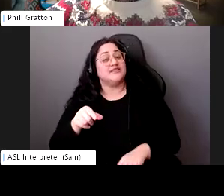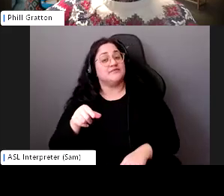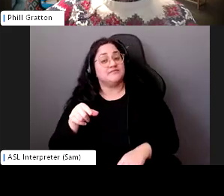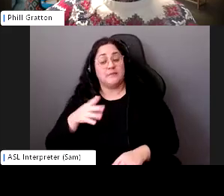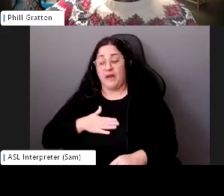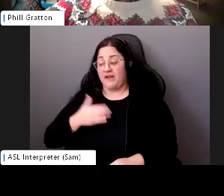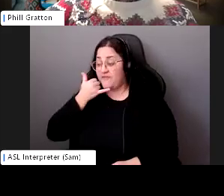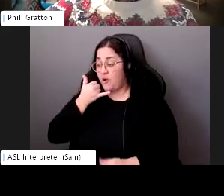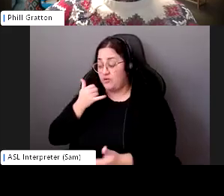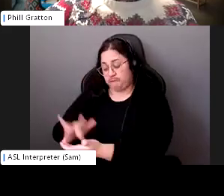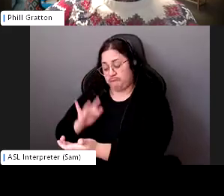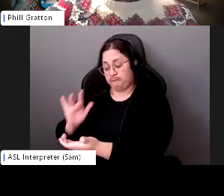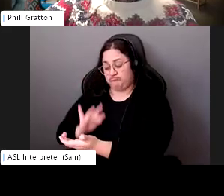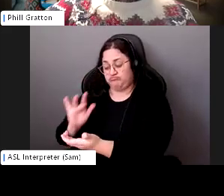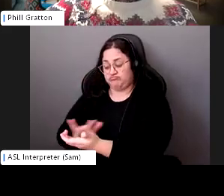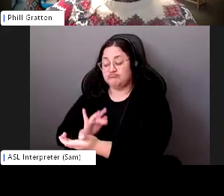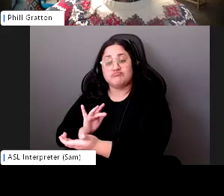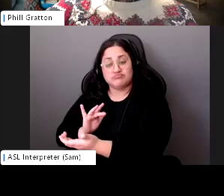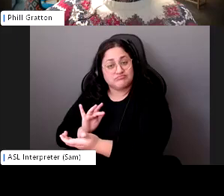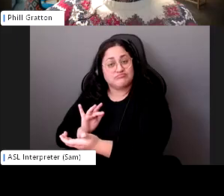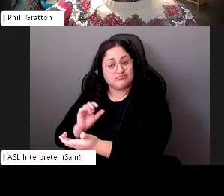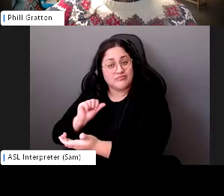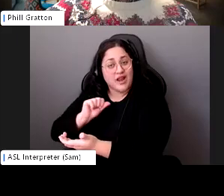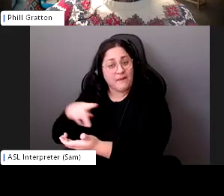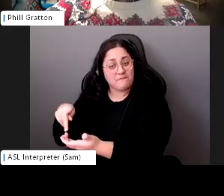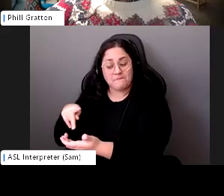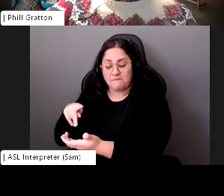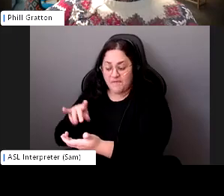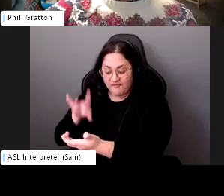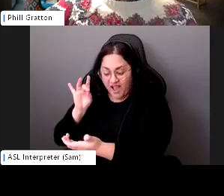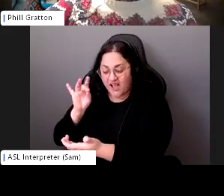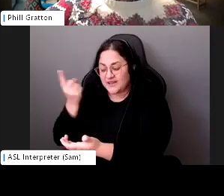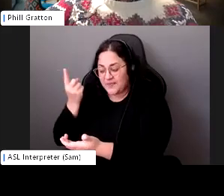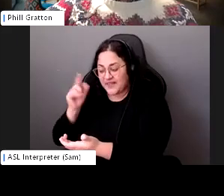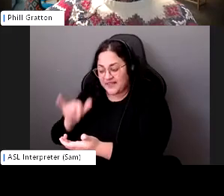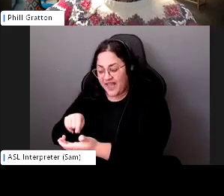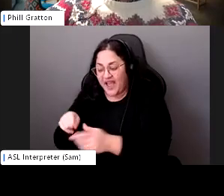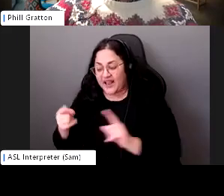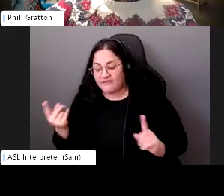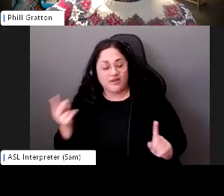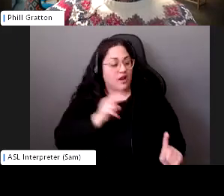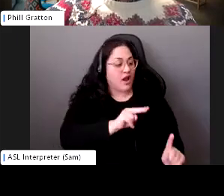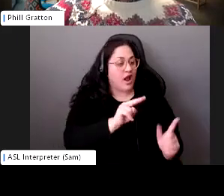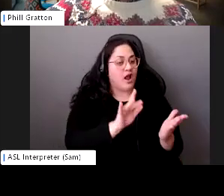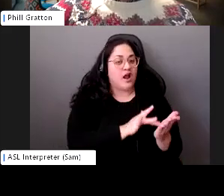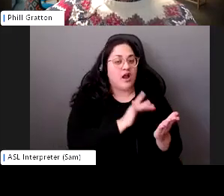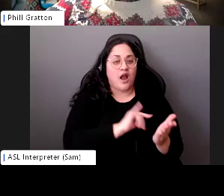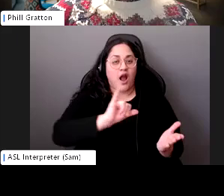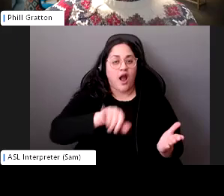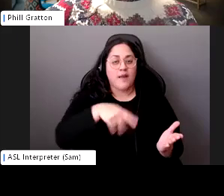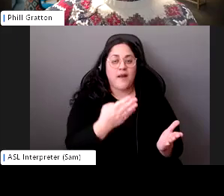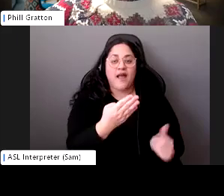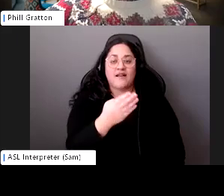my phone in ChatGPT, I can find that same thing when I go to my iPad and in the same thing when I go